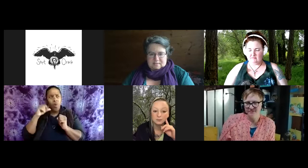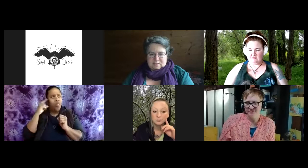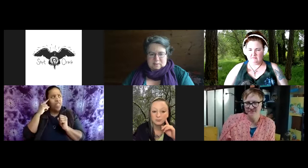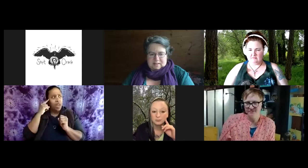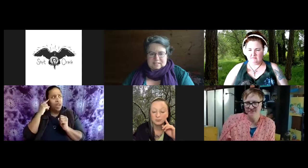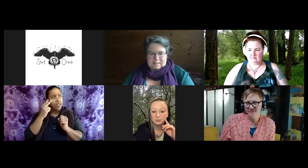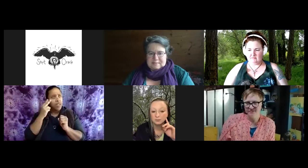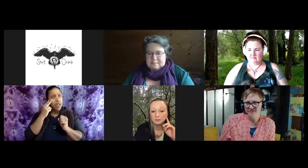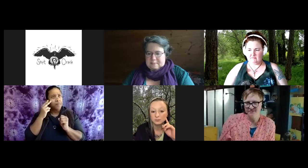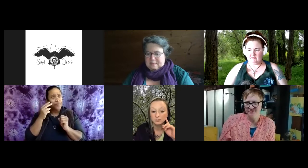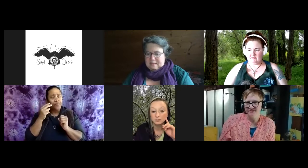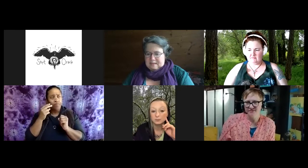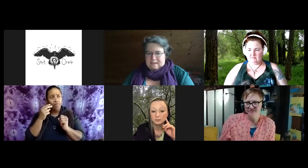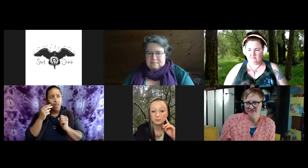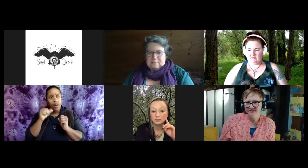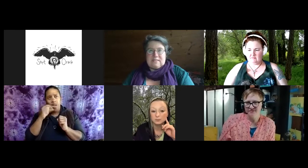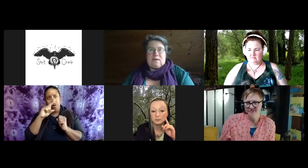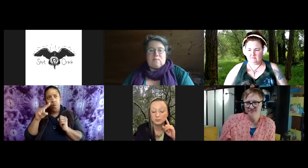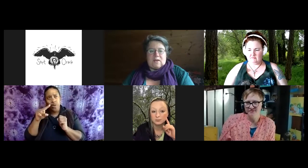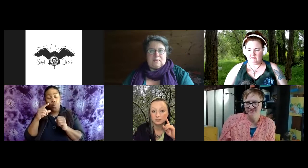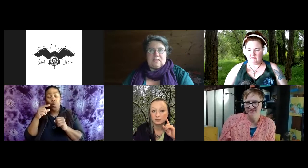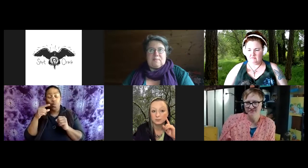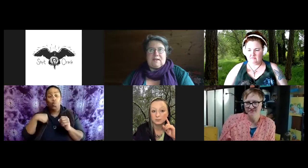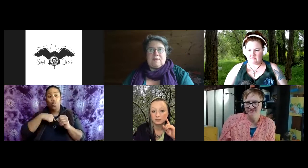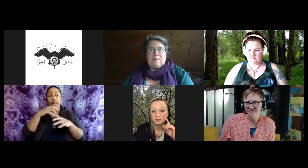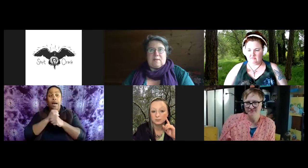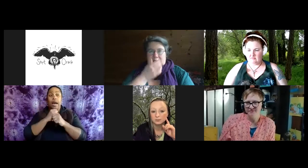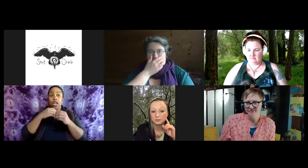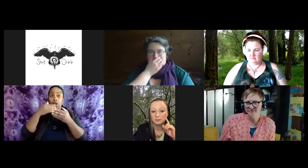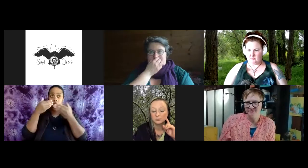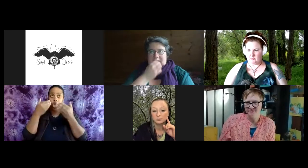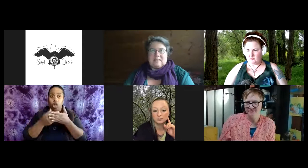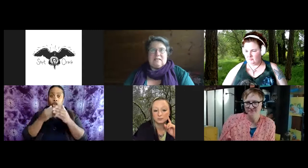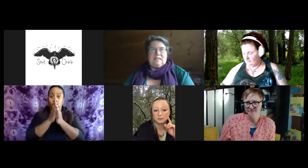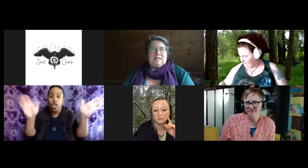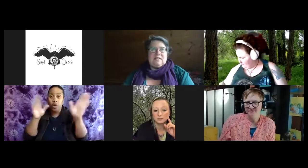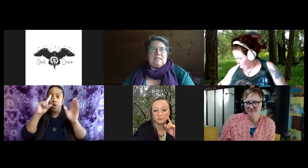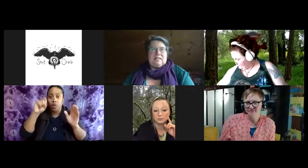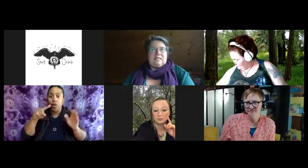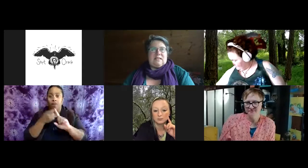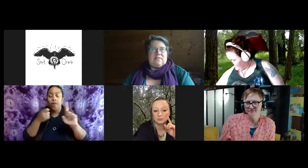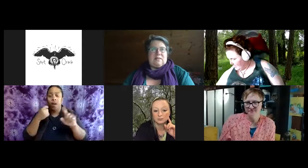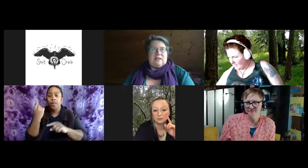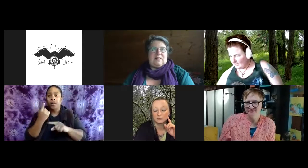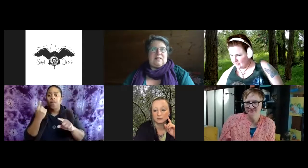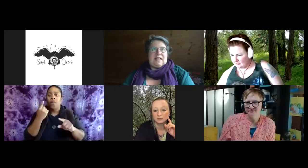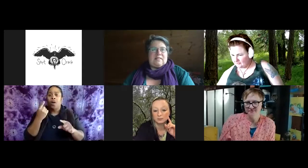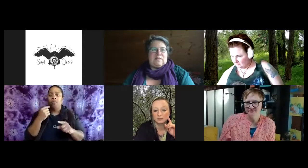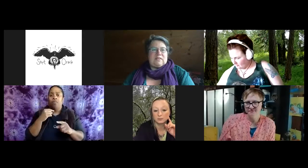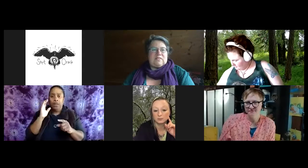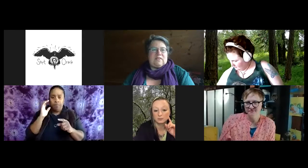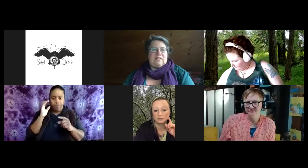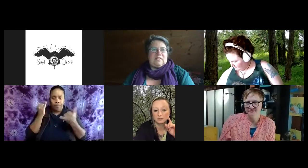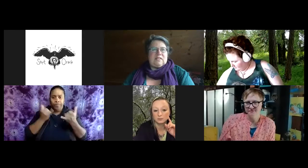great general question from someone, which I'll bring up in a moment. I'm just double checking to see if anyone else has